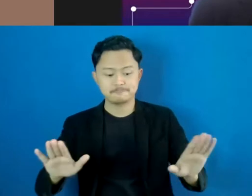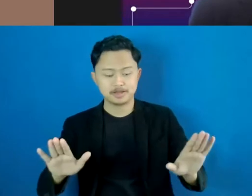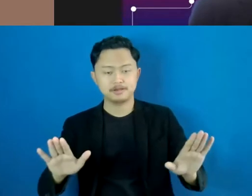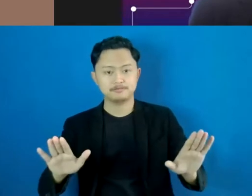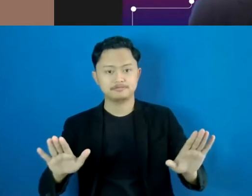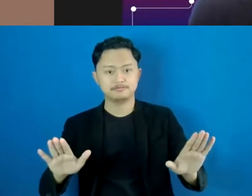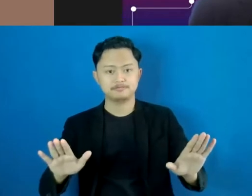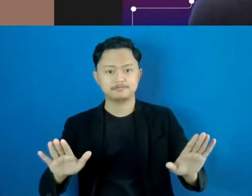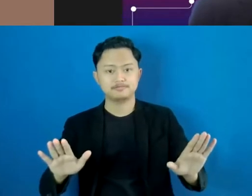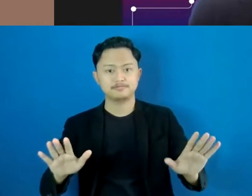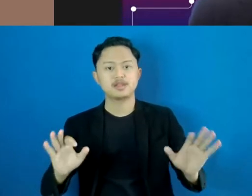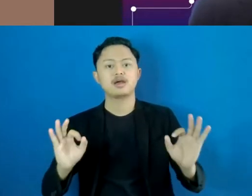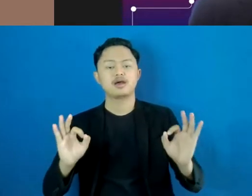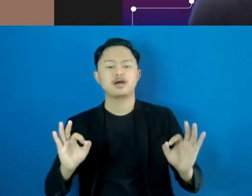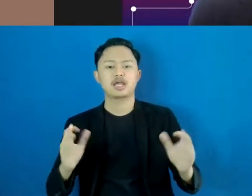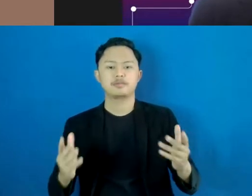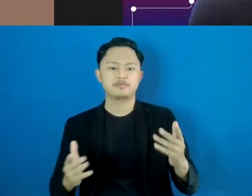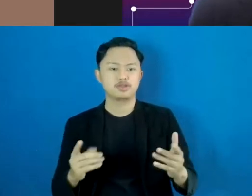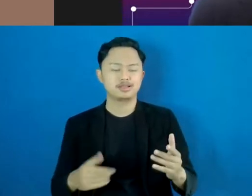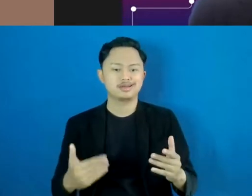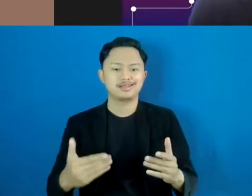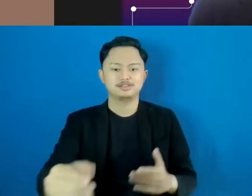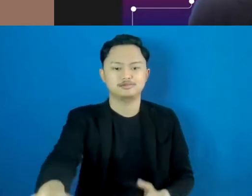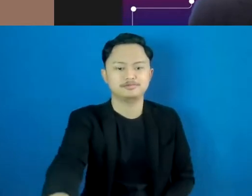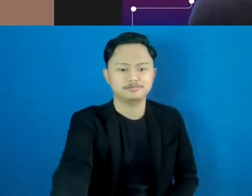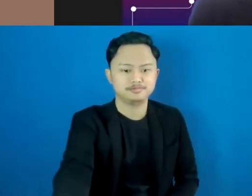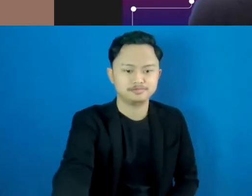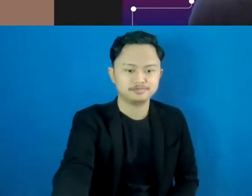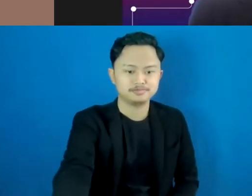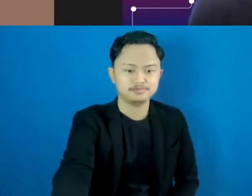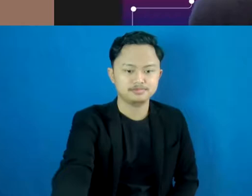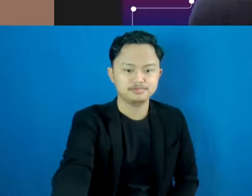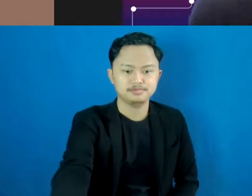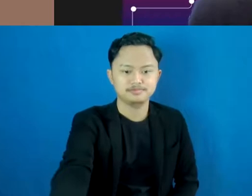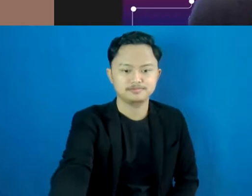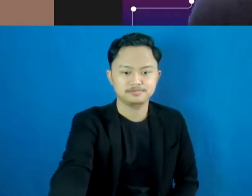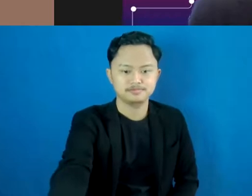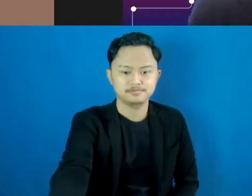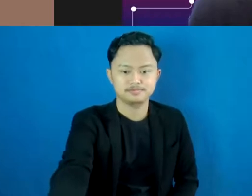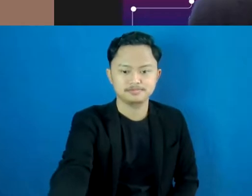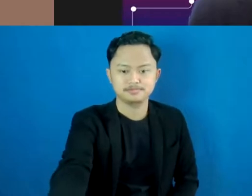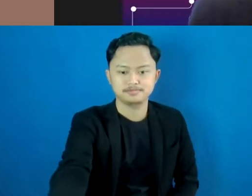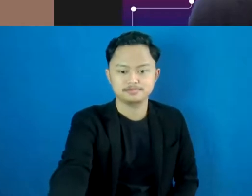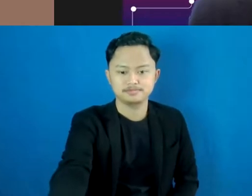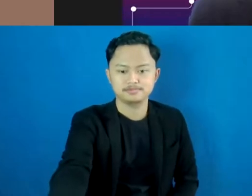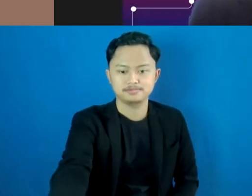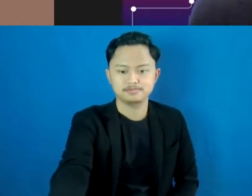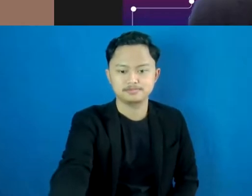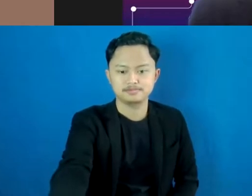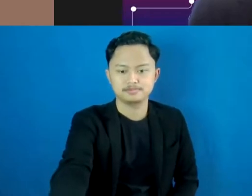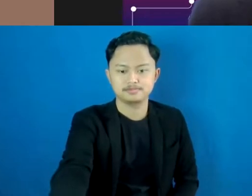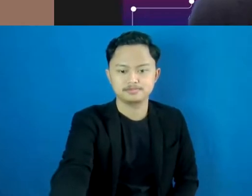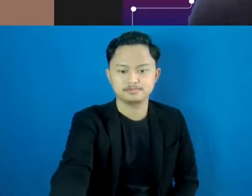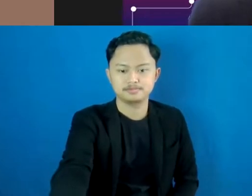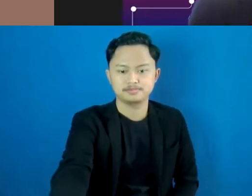can you also talk about... Hi, Sarada. Sorry to interrupt. This is Financia. So I think Insan Rido from TransJakarta